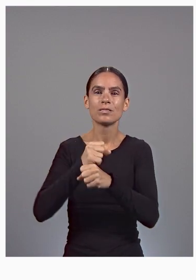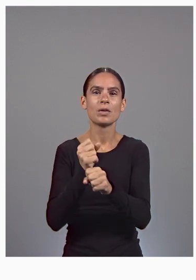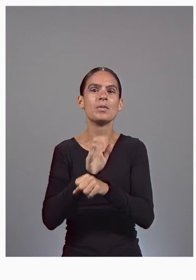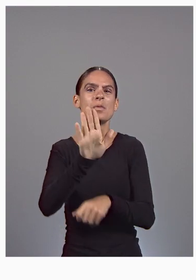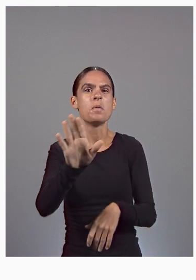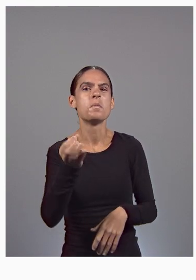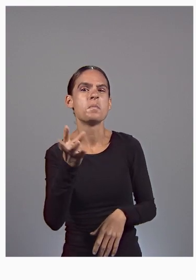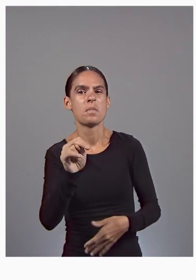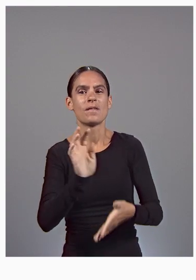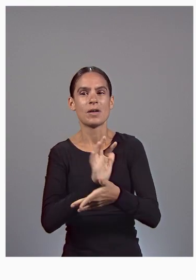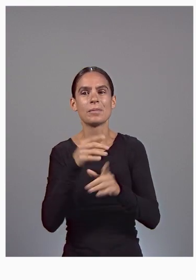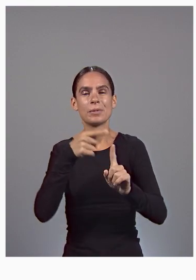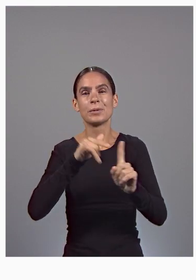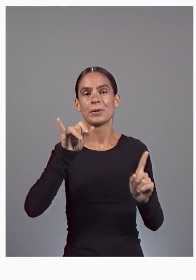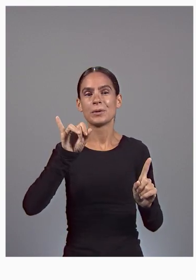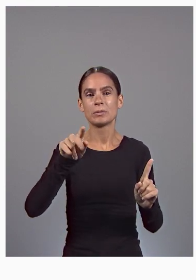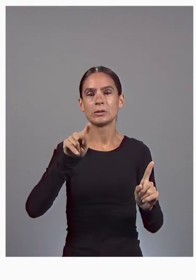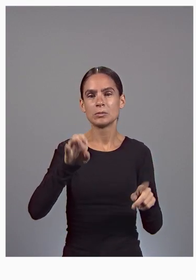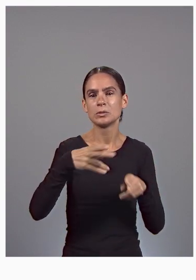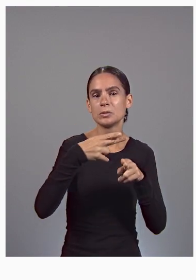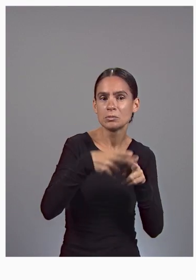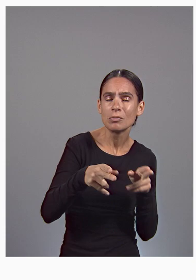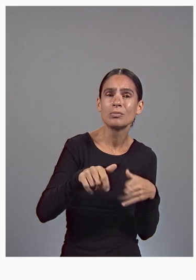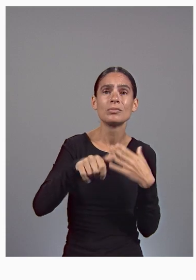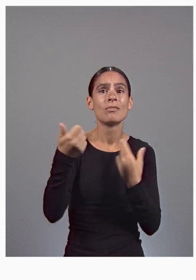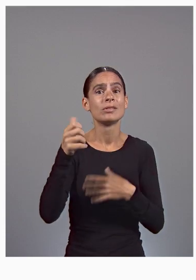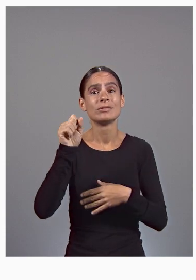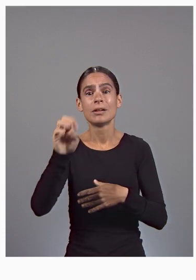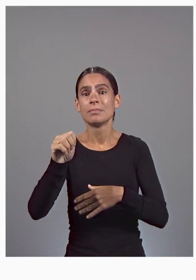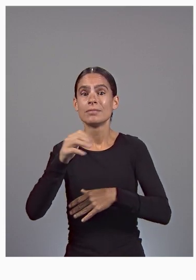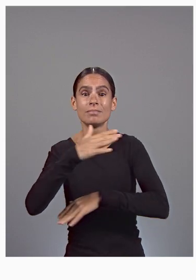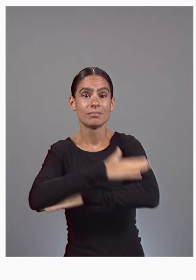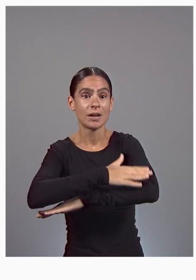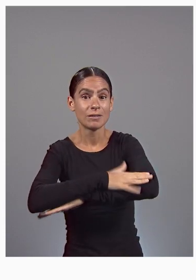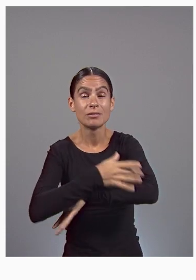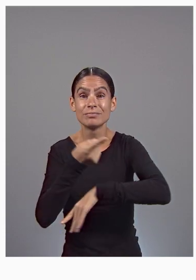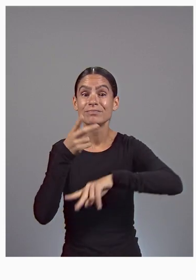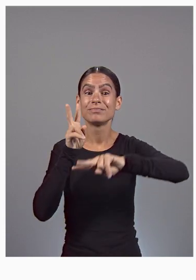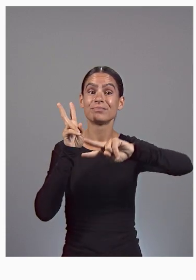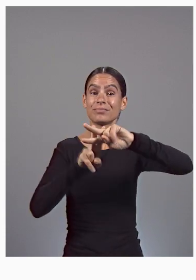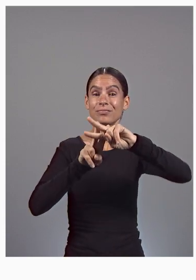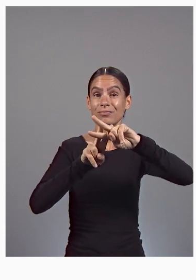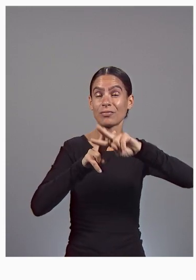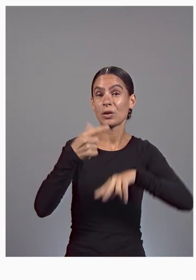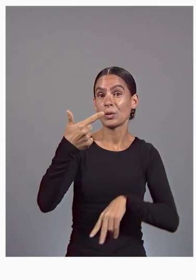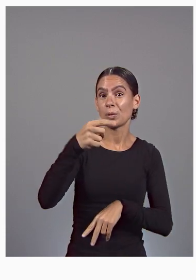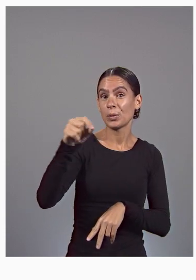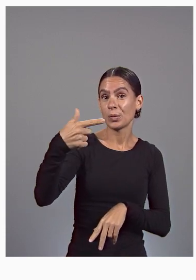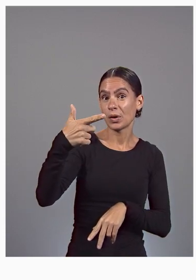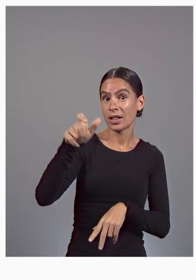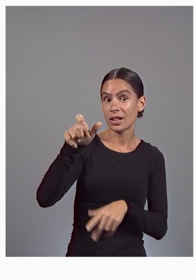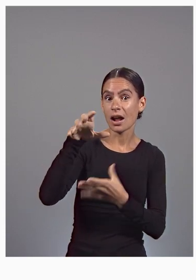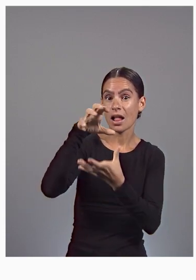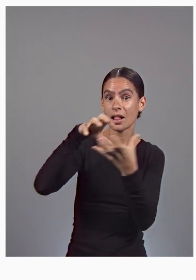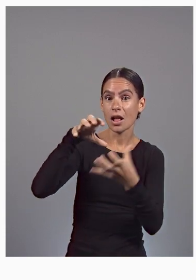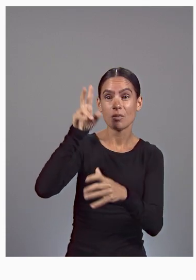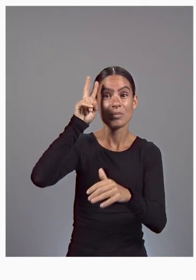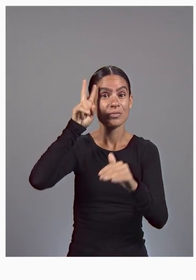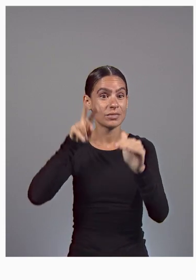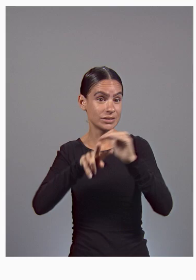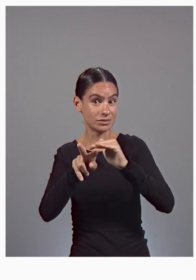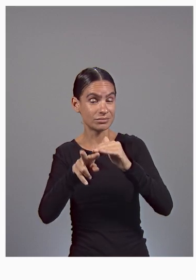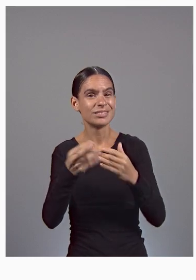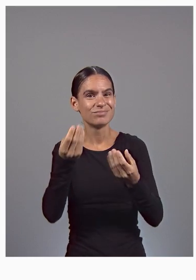any other social video platform. Just use the hashtag Google Cloud Predictions and tell us all about